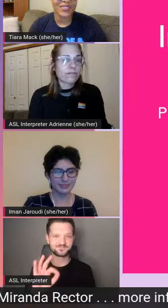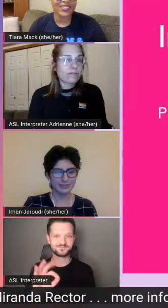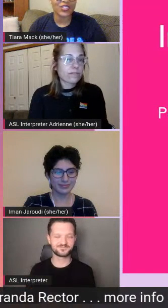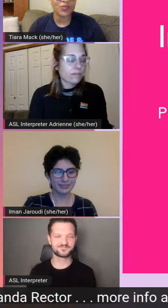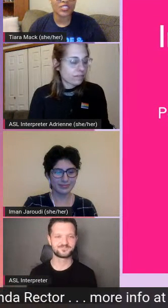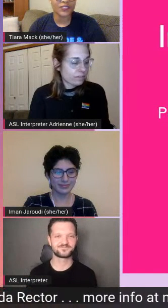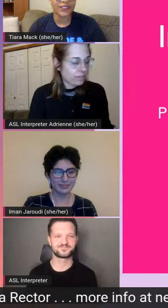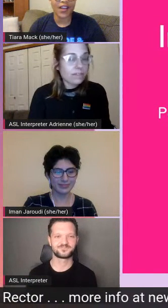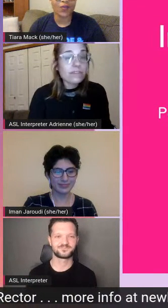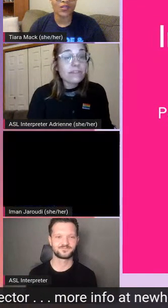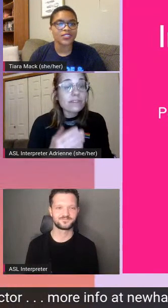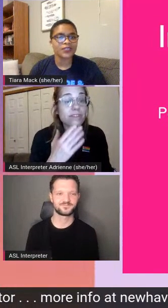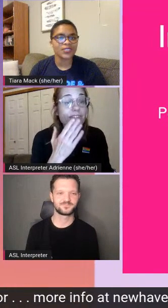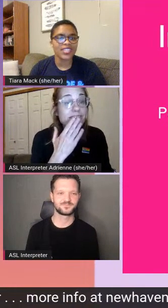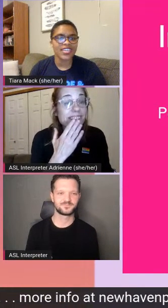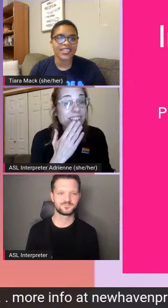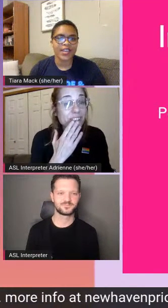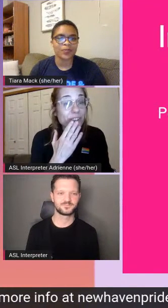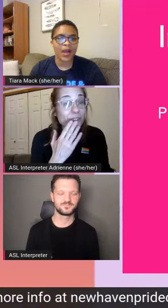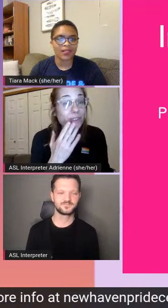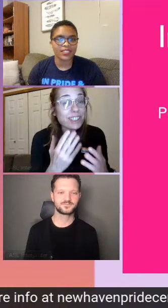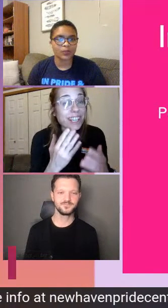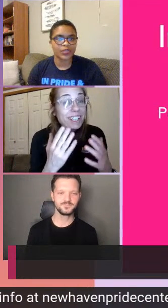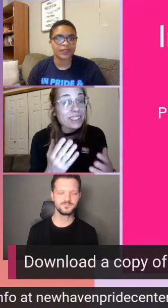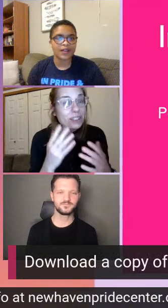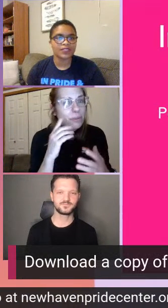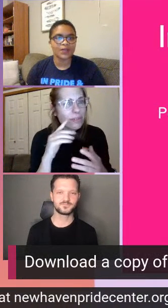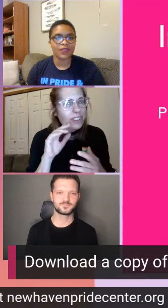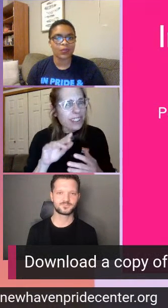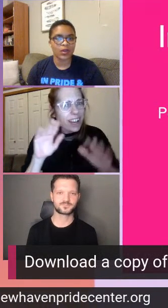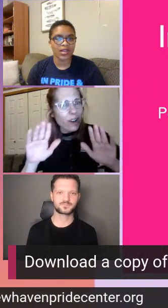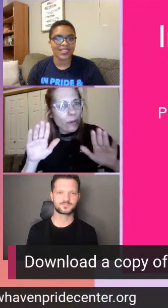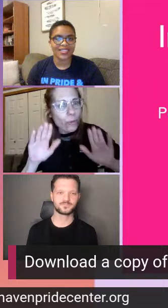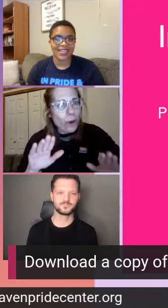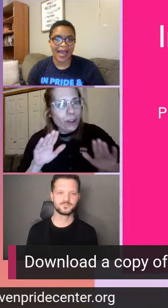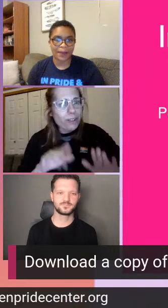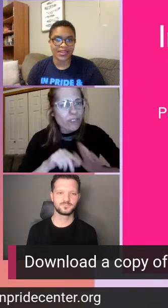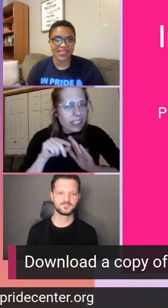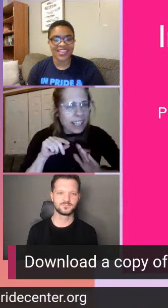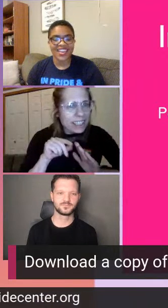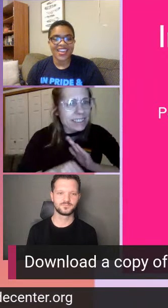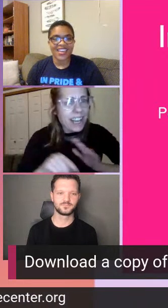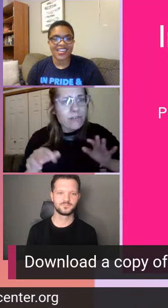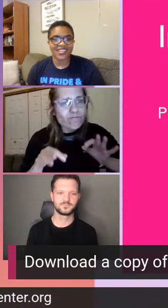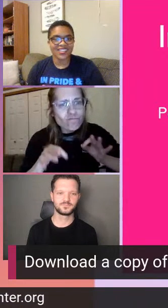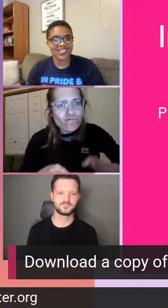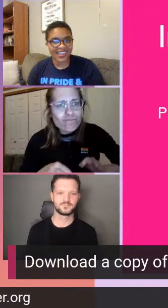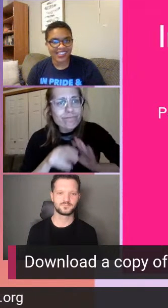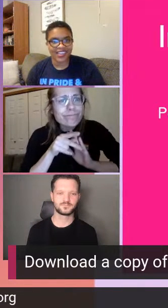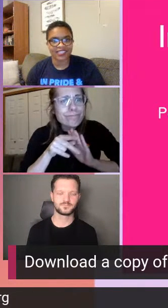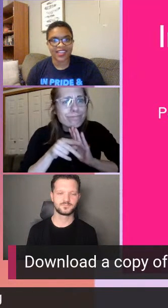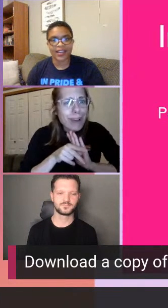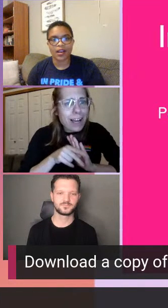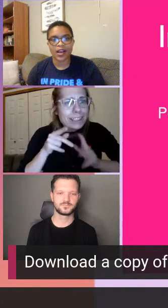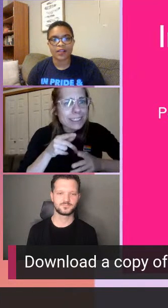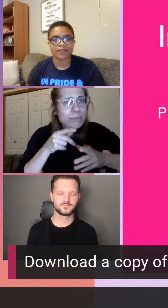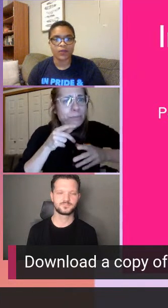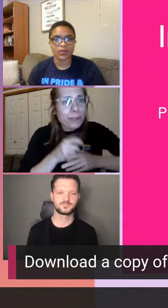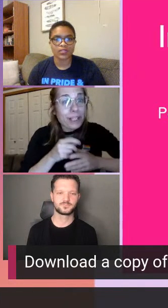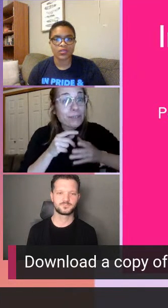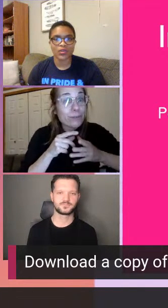Thank you. Thanks so much for that wonderful and in-depth policy brief of some of the work that is happening in Connecticut